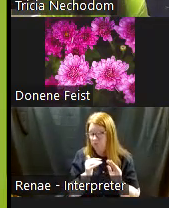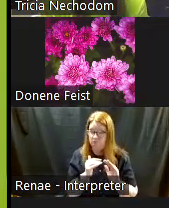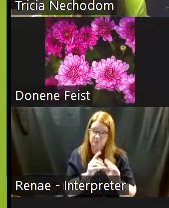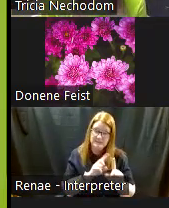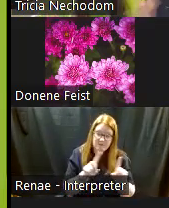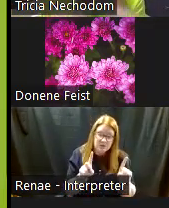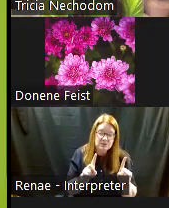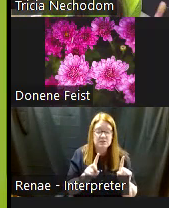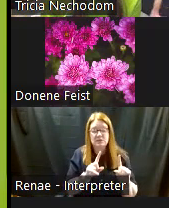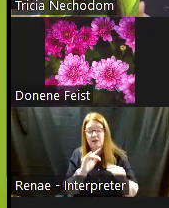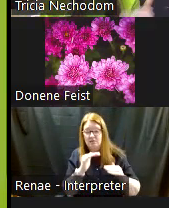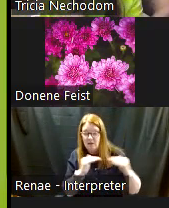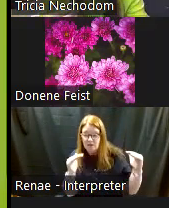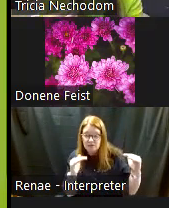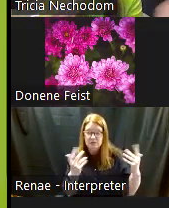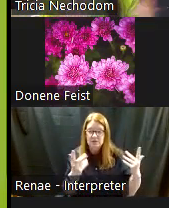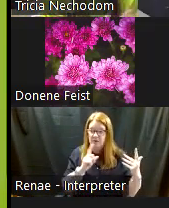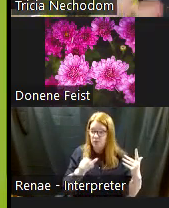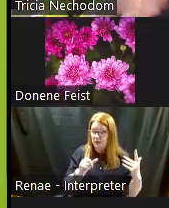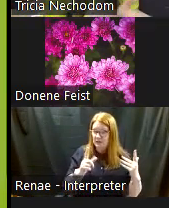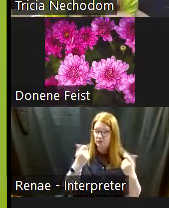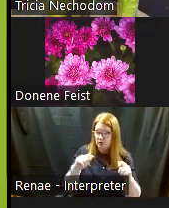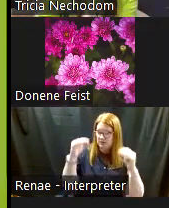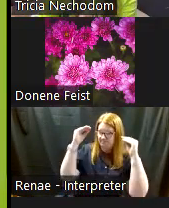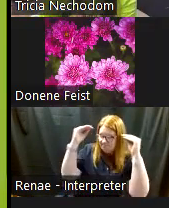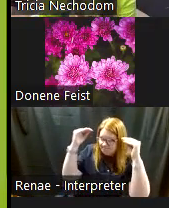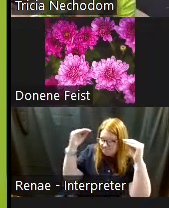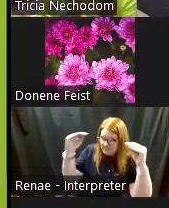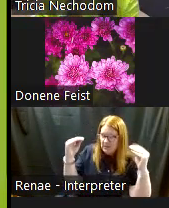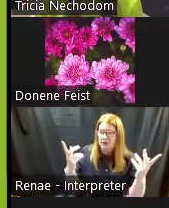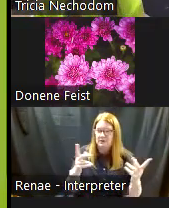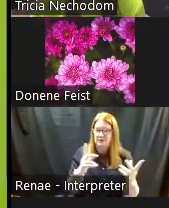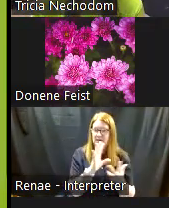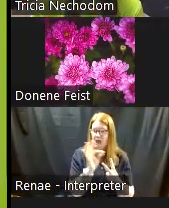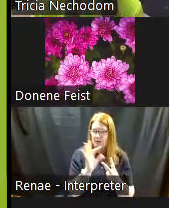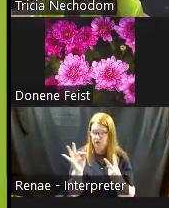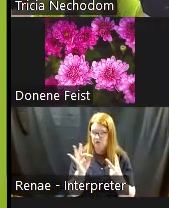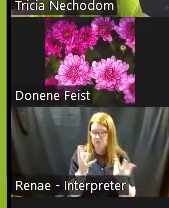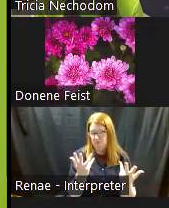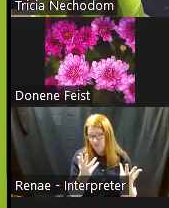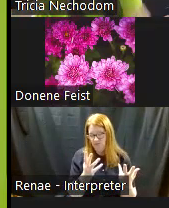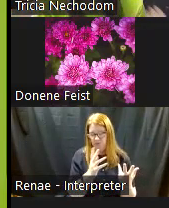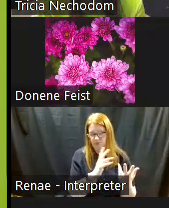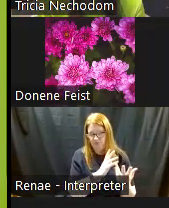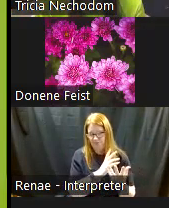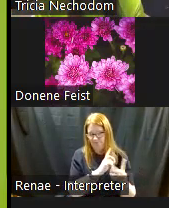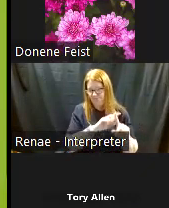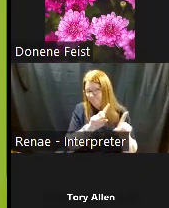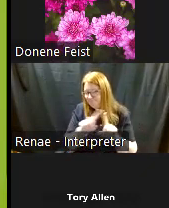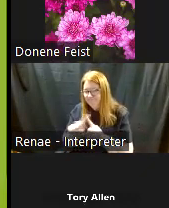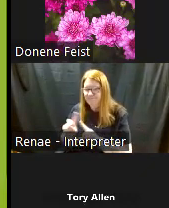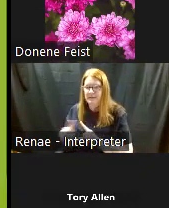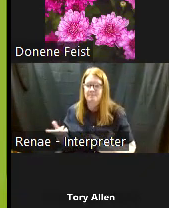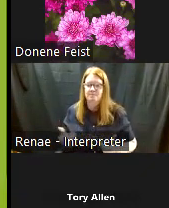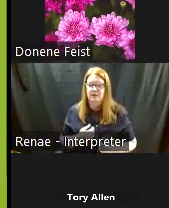and really doing everything we can to educate families about what the different options are. So obviously in our world, the